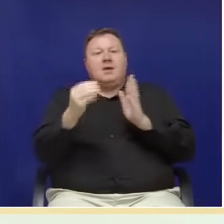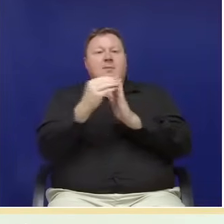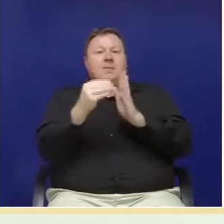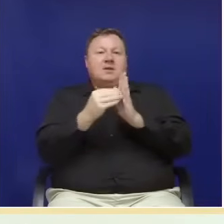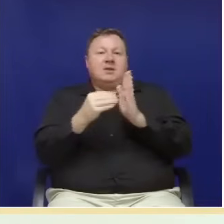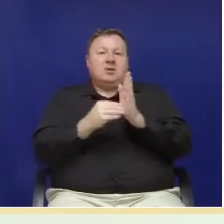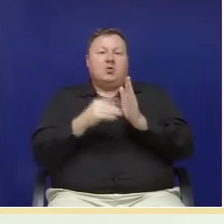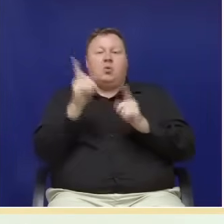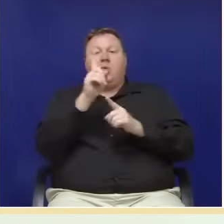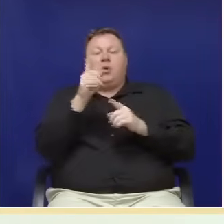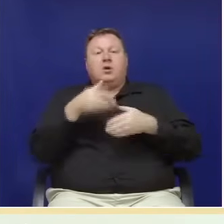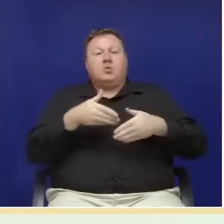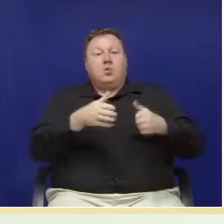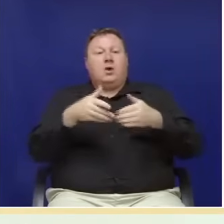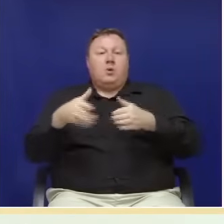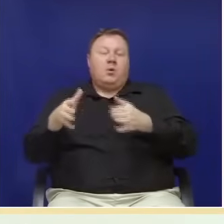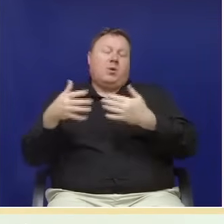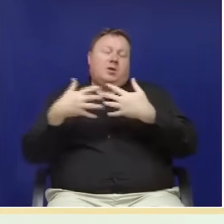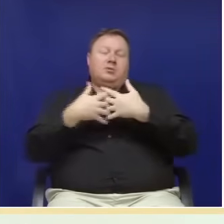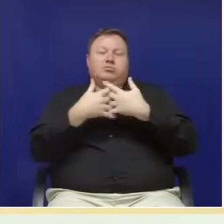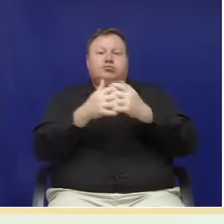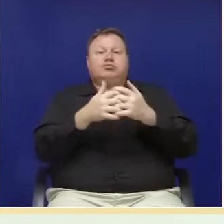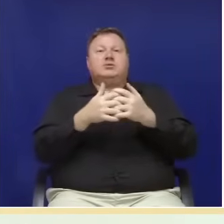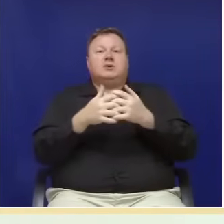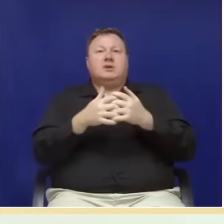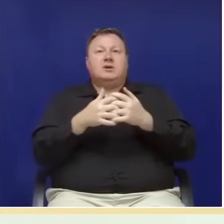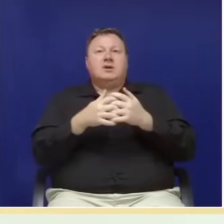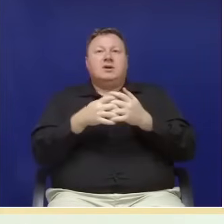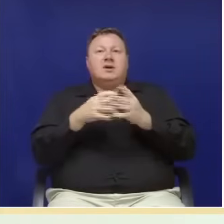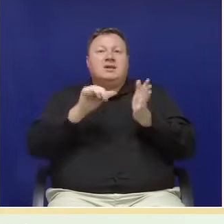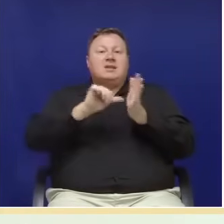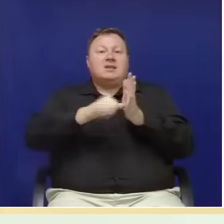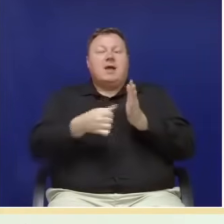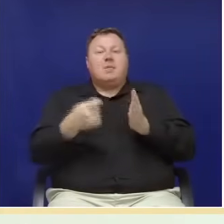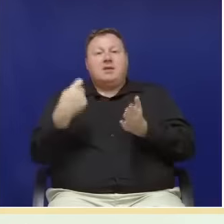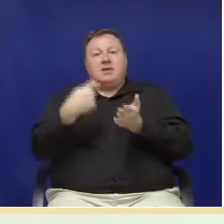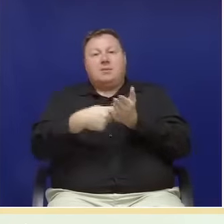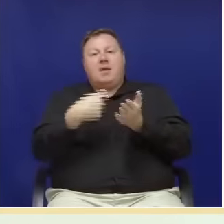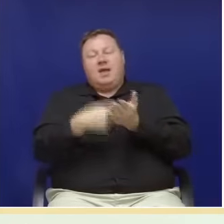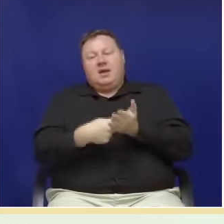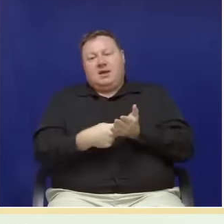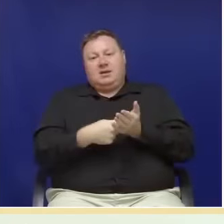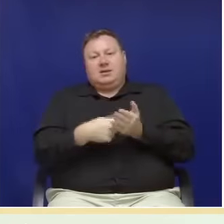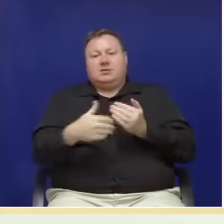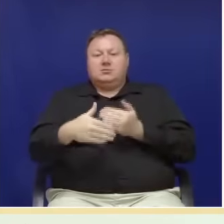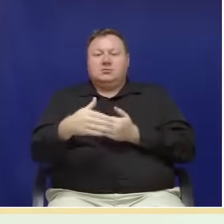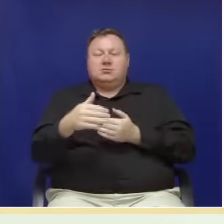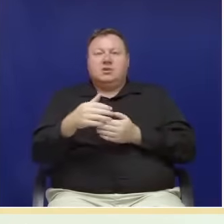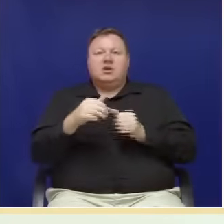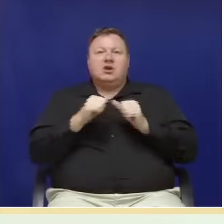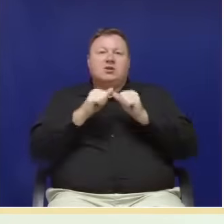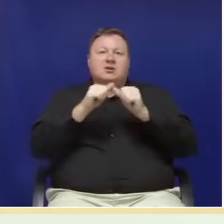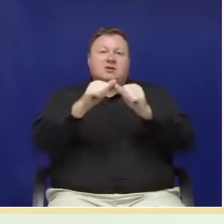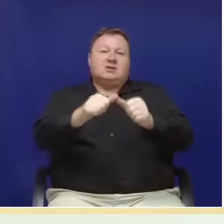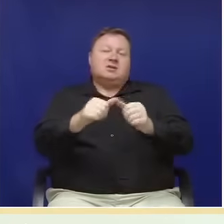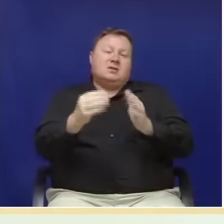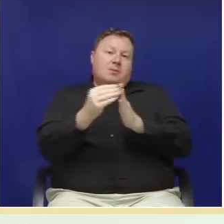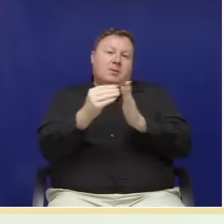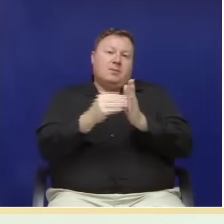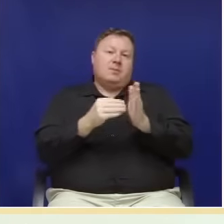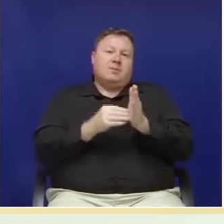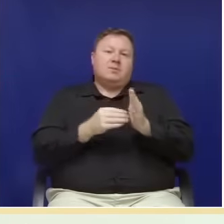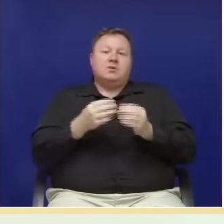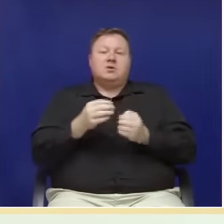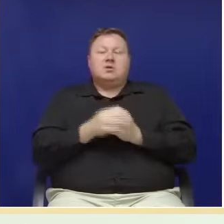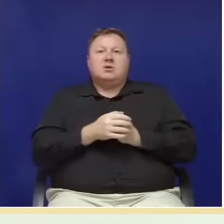what measures have been in place to ensure that stipends are paid timelessly and consistently to learners in